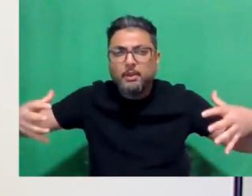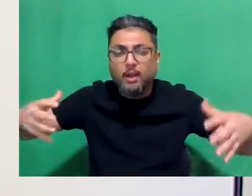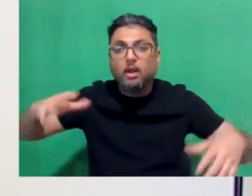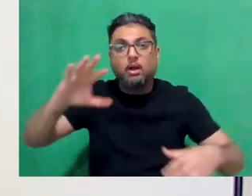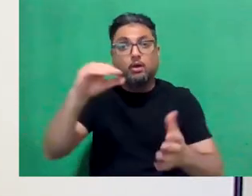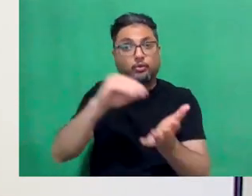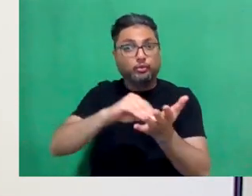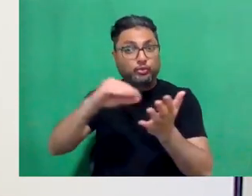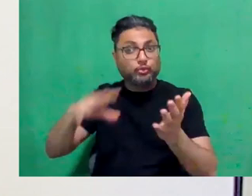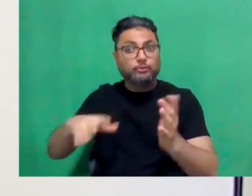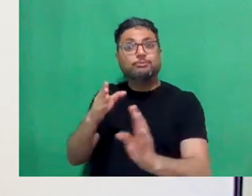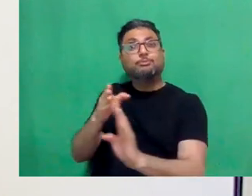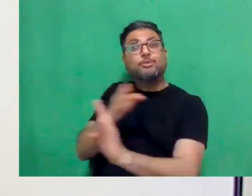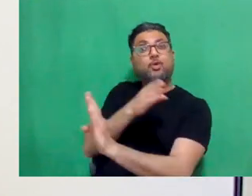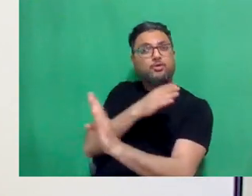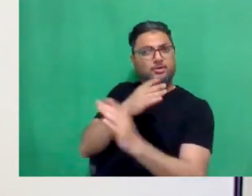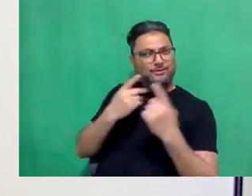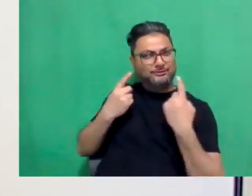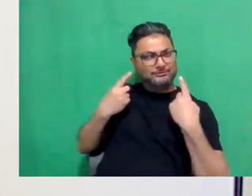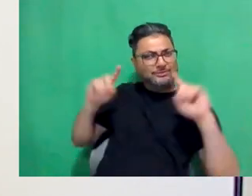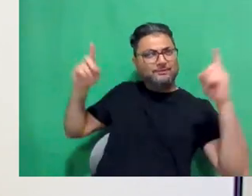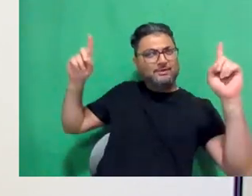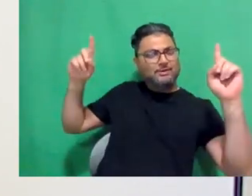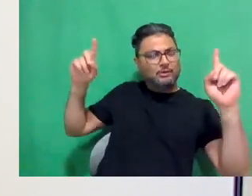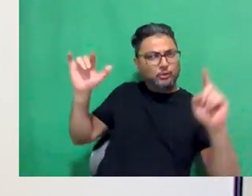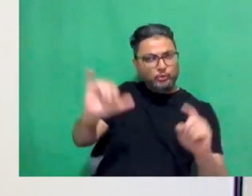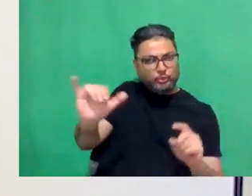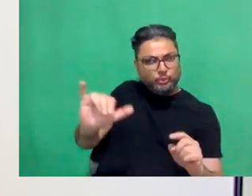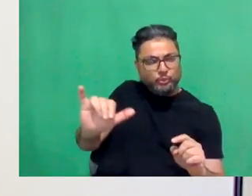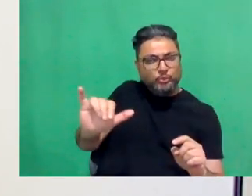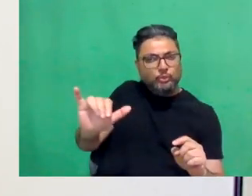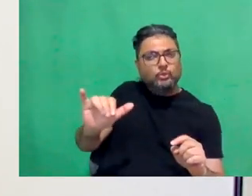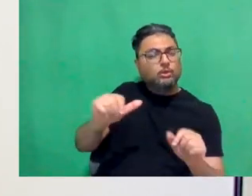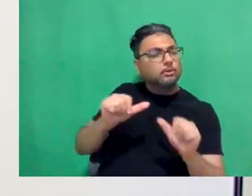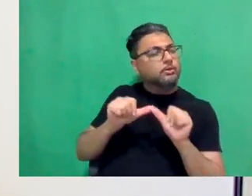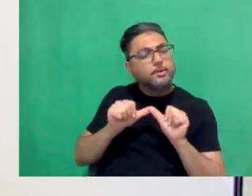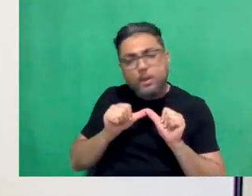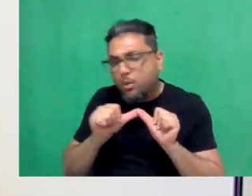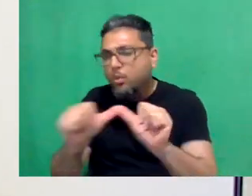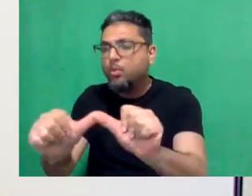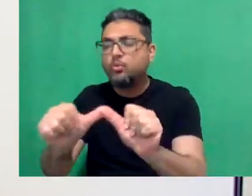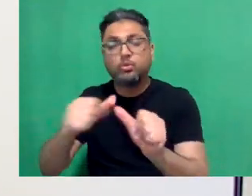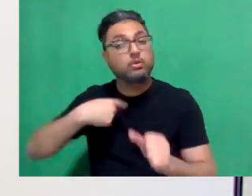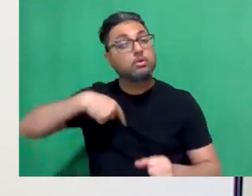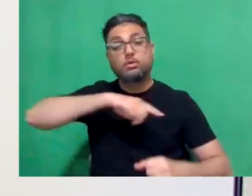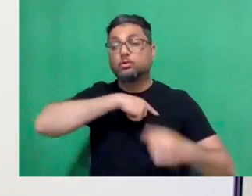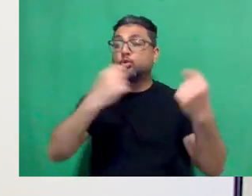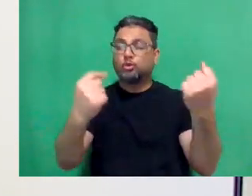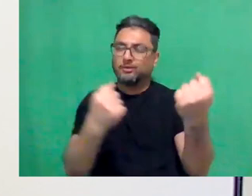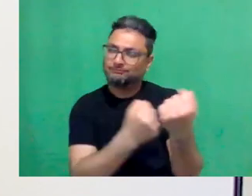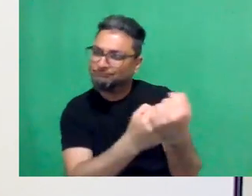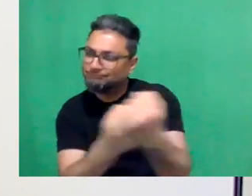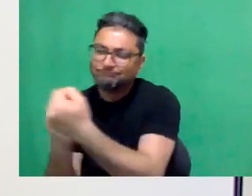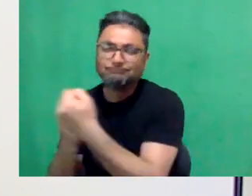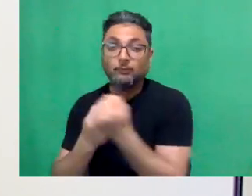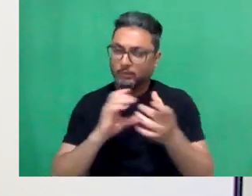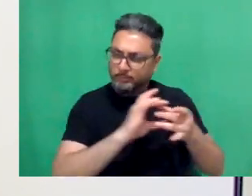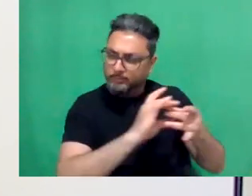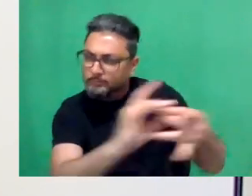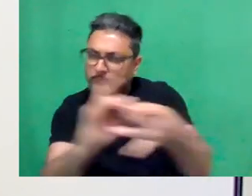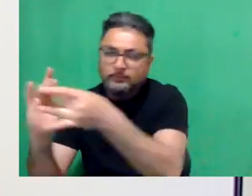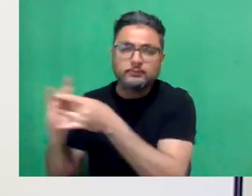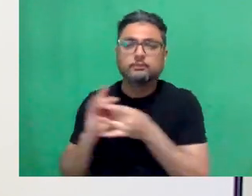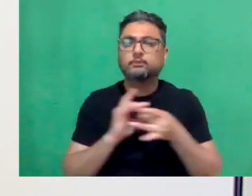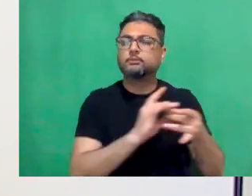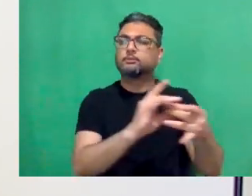So let's continue to connect with one another, support one another, and stay resilient as we continue to